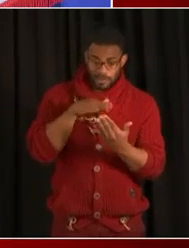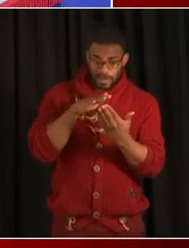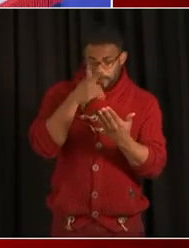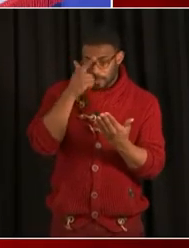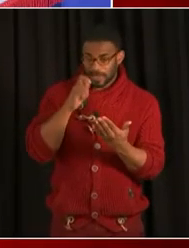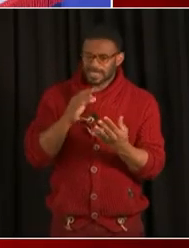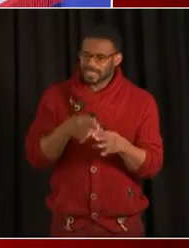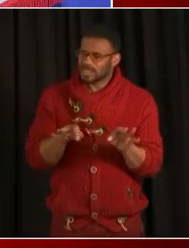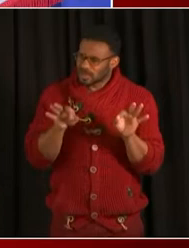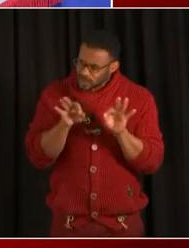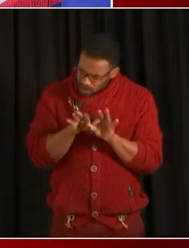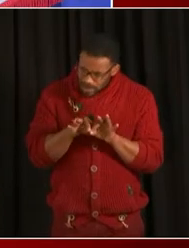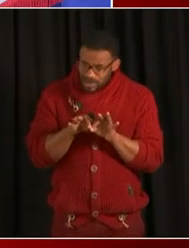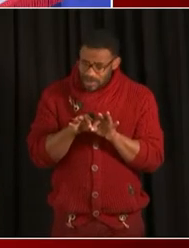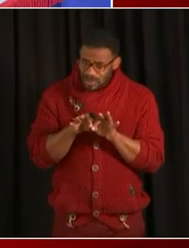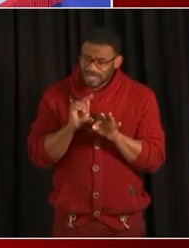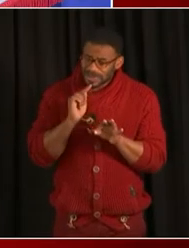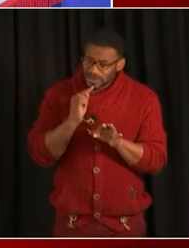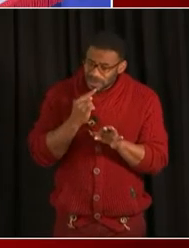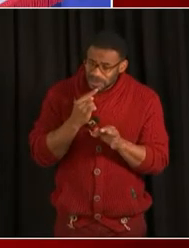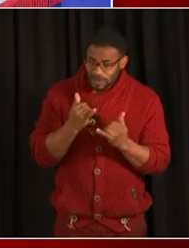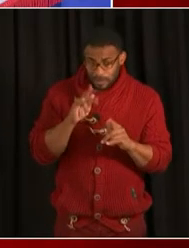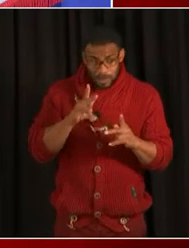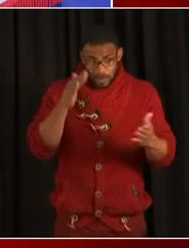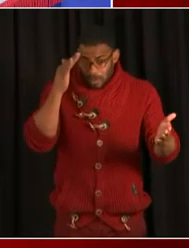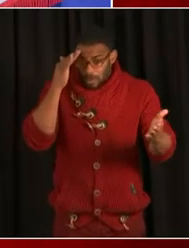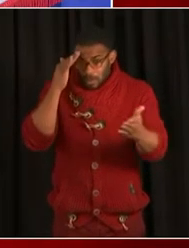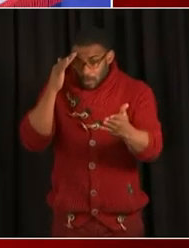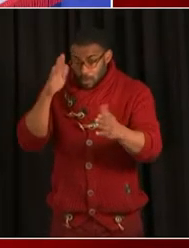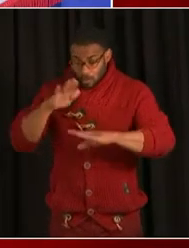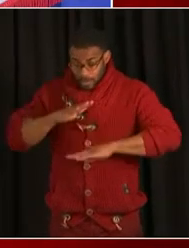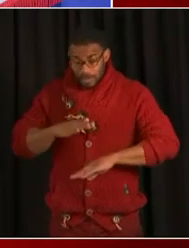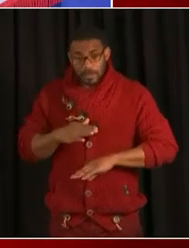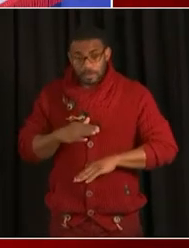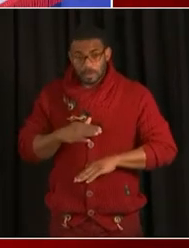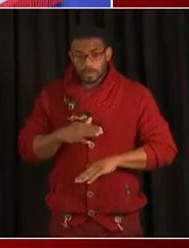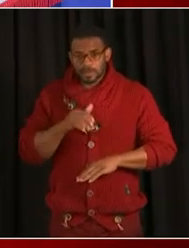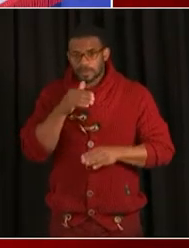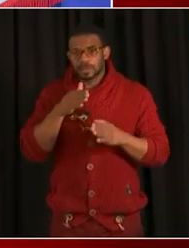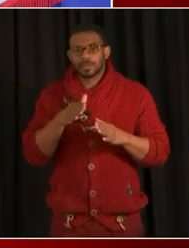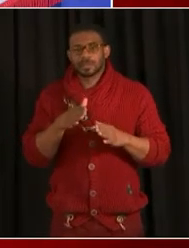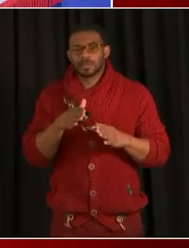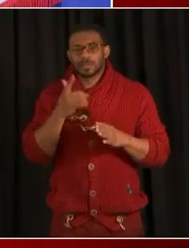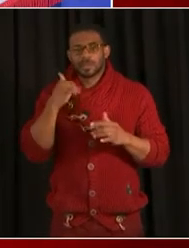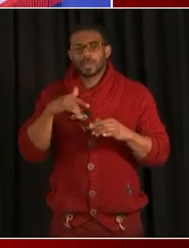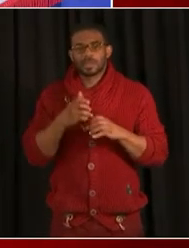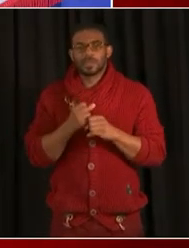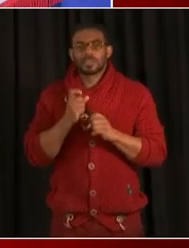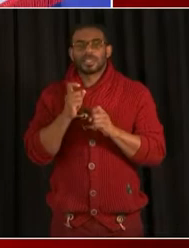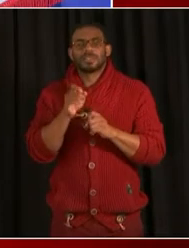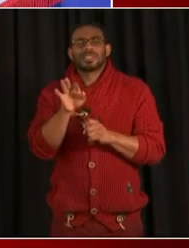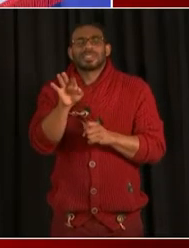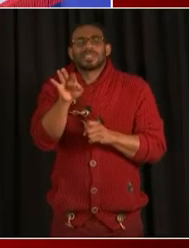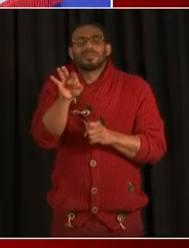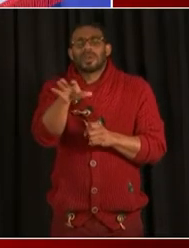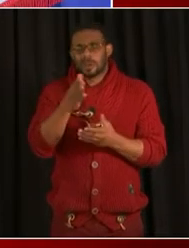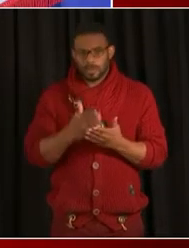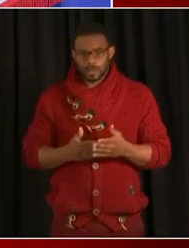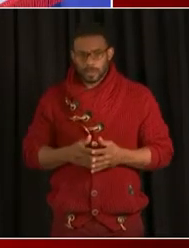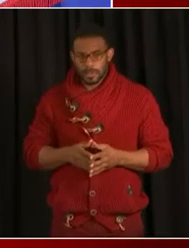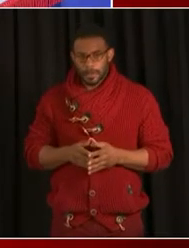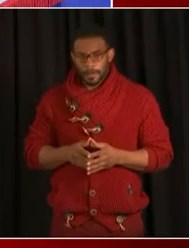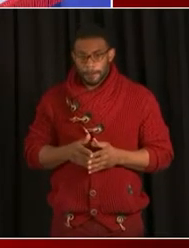facing, because it's critical at this time that folks know that relief is a way for us to give a small